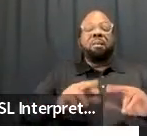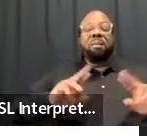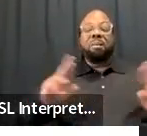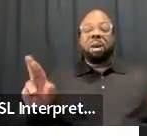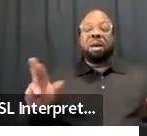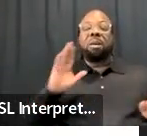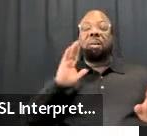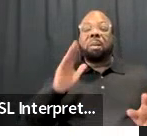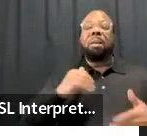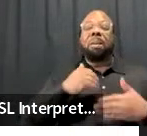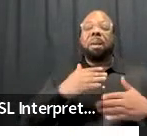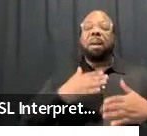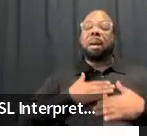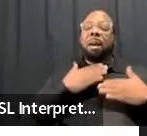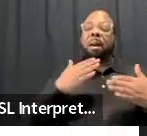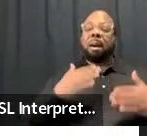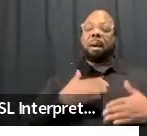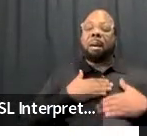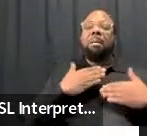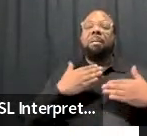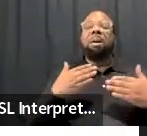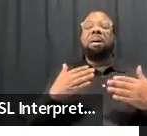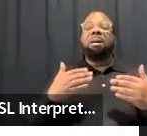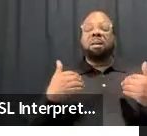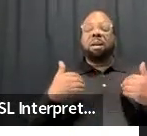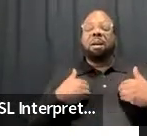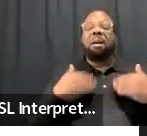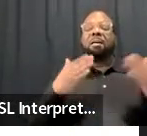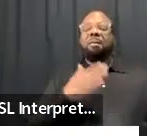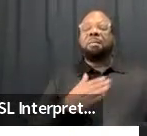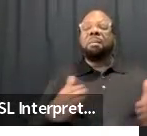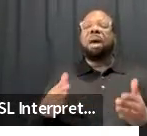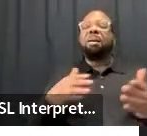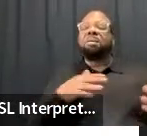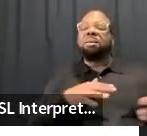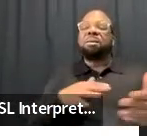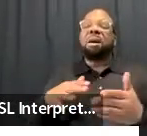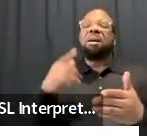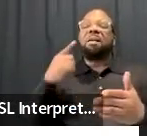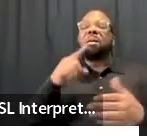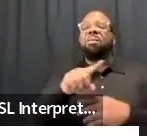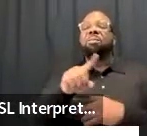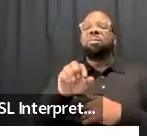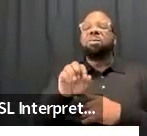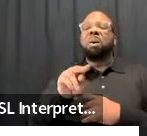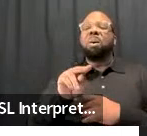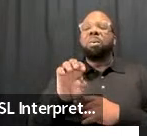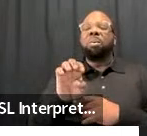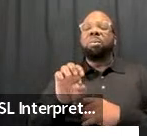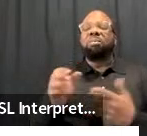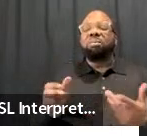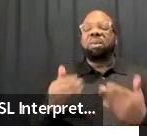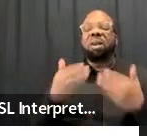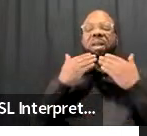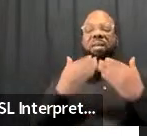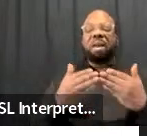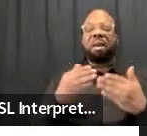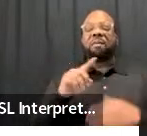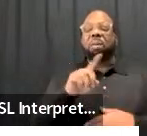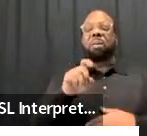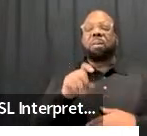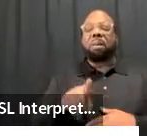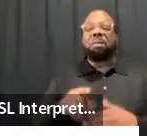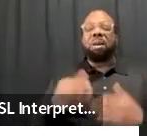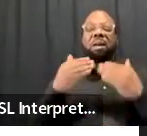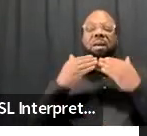be happy to conduct a planning study to incorporate them into zoning as appropriate. So thank you for the question, and